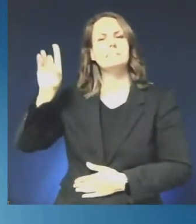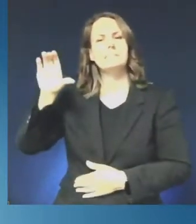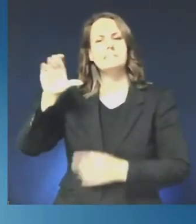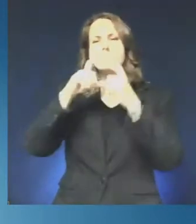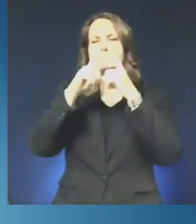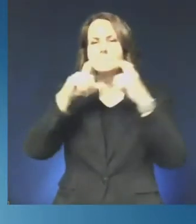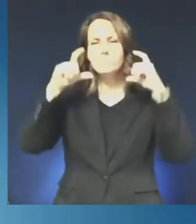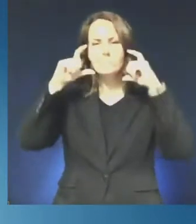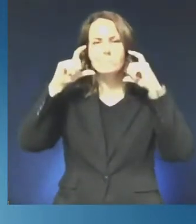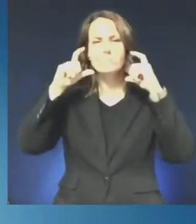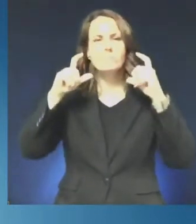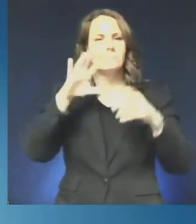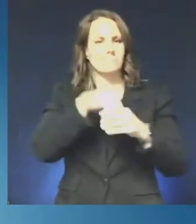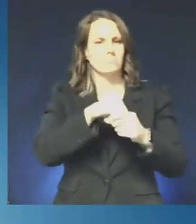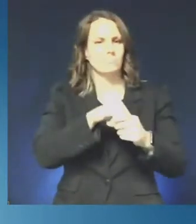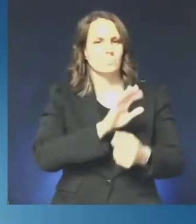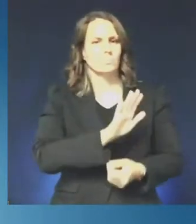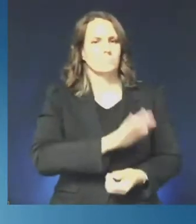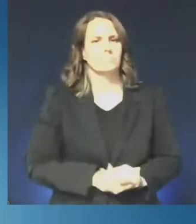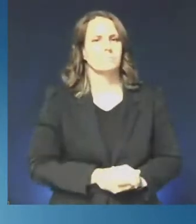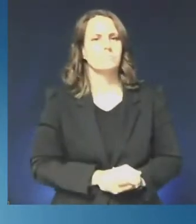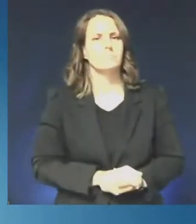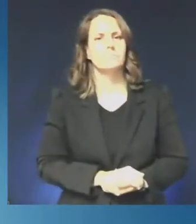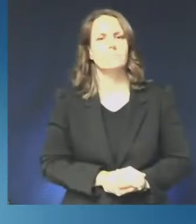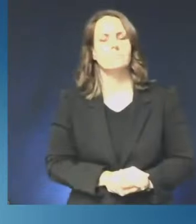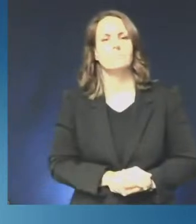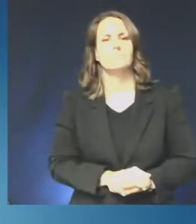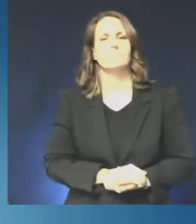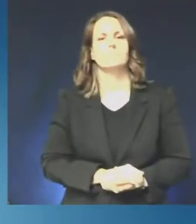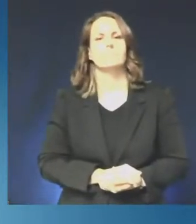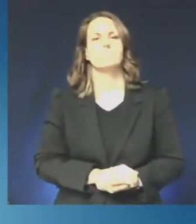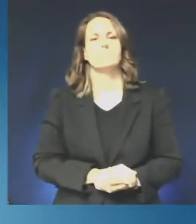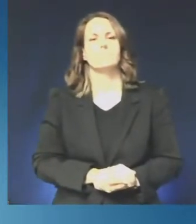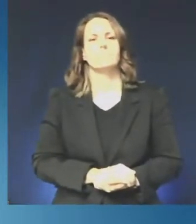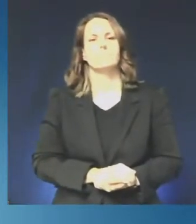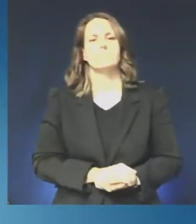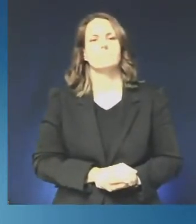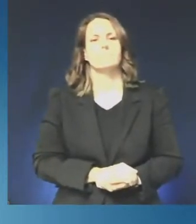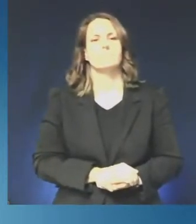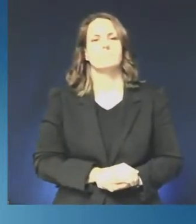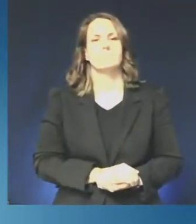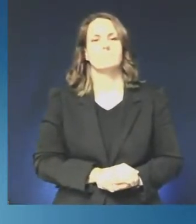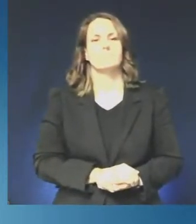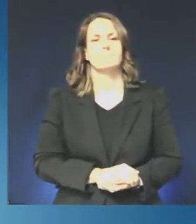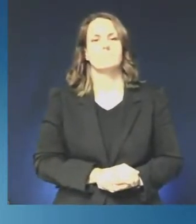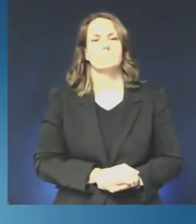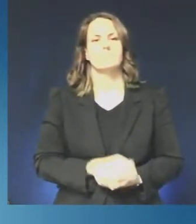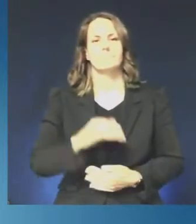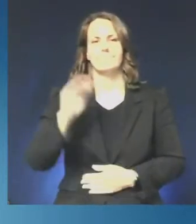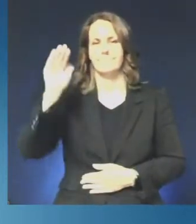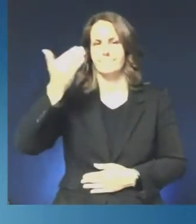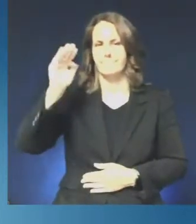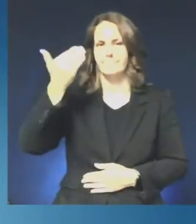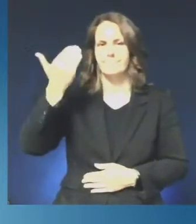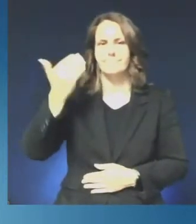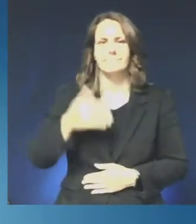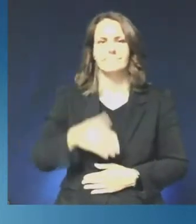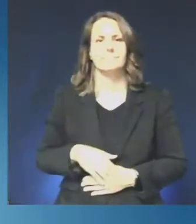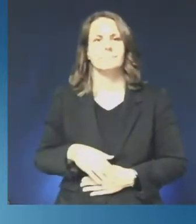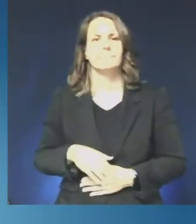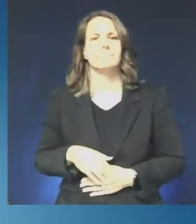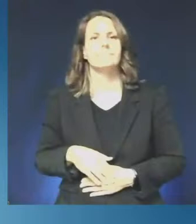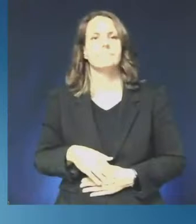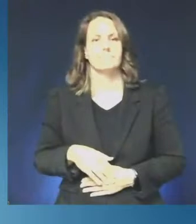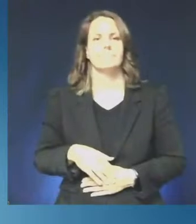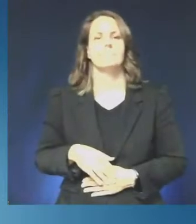who are receiving crazy pushback from some, conservative right-wing groups who are somehow infiltrating these local school